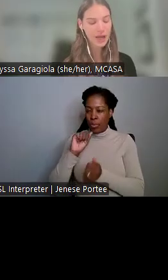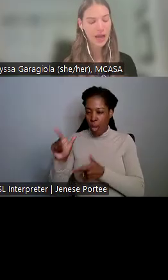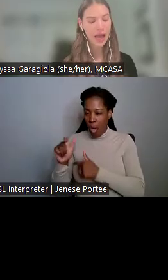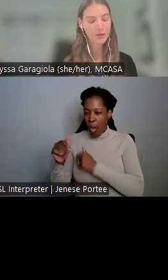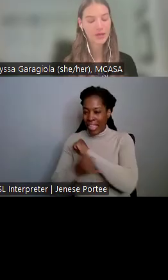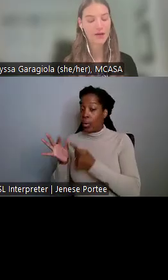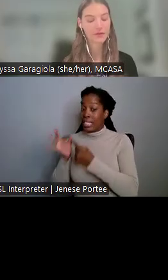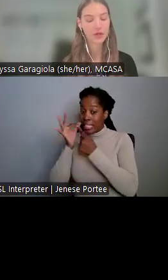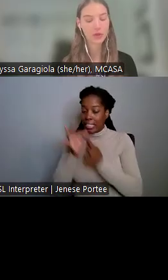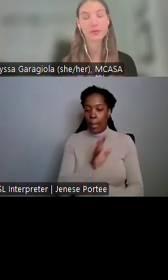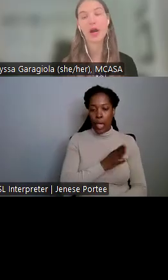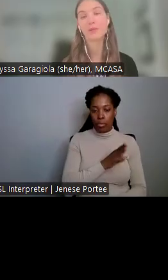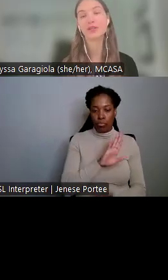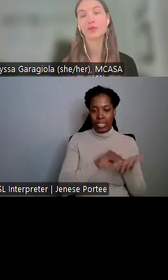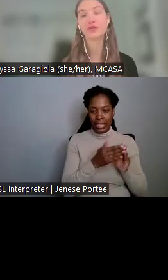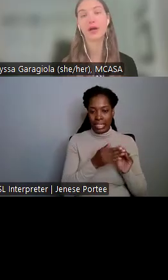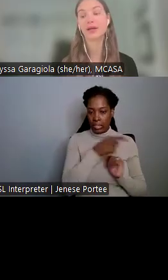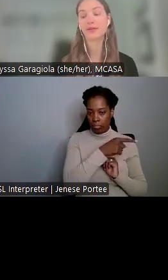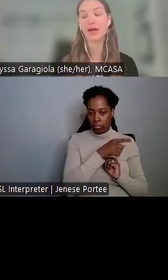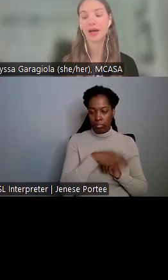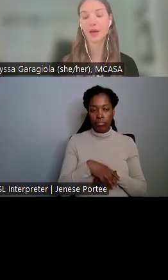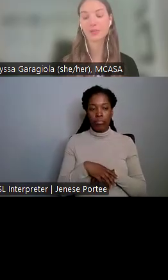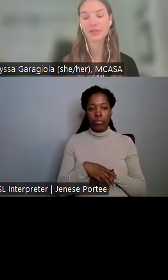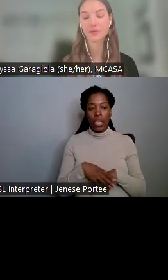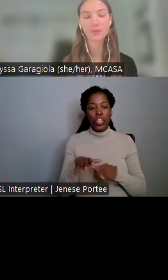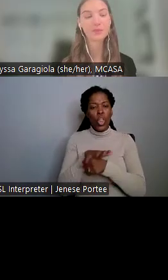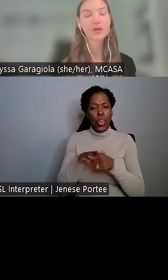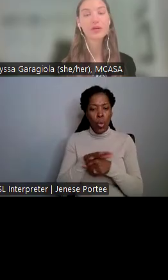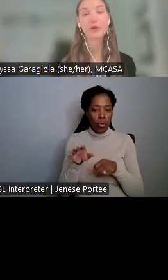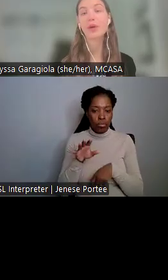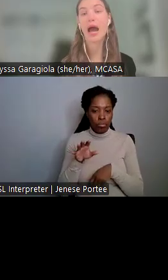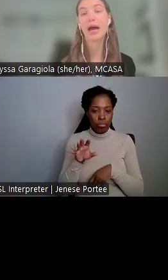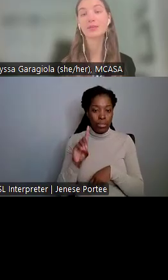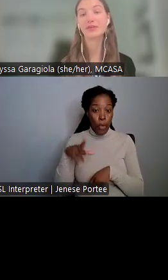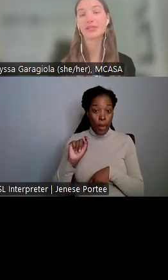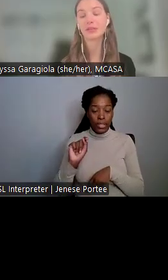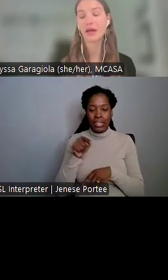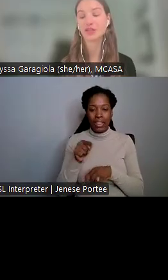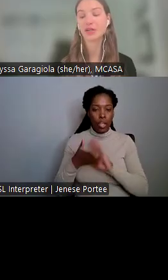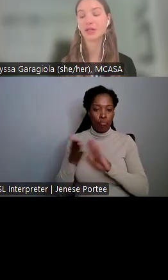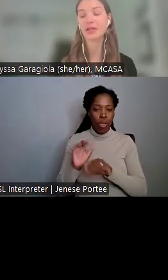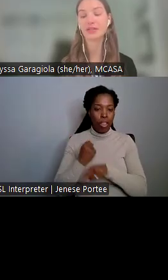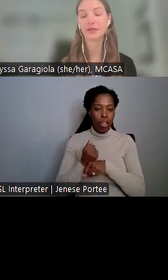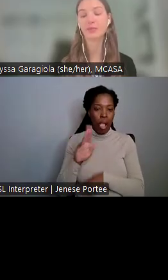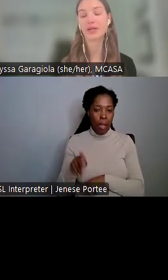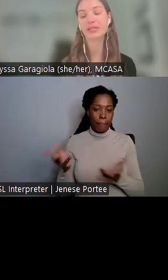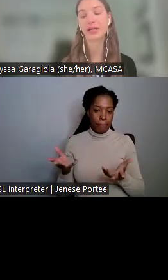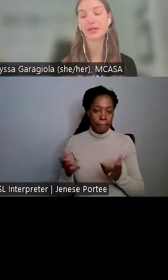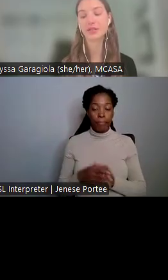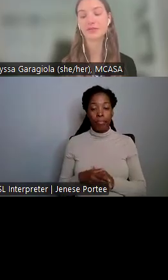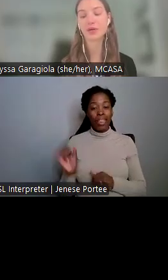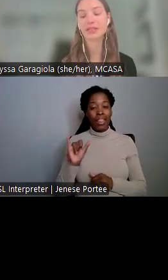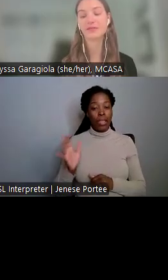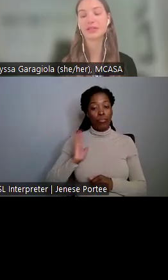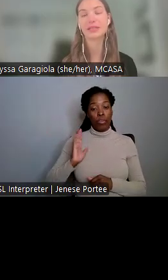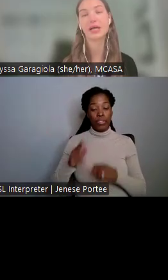And we have the local departments which run the lockups. So as previously mentioned, there are different PREA